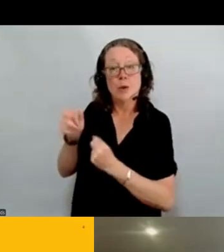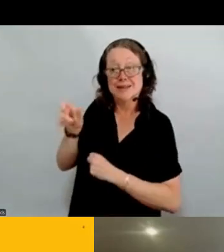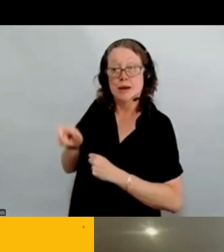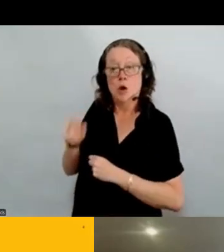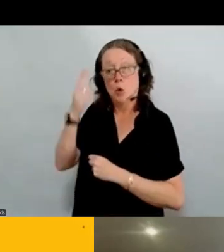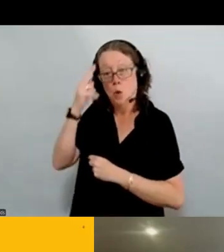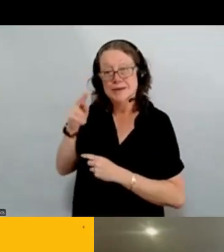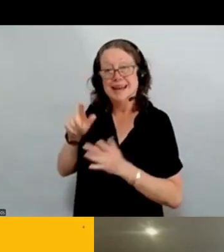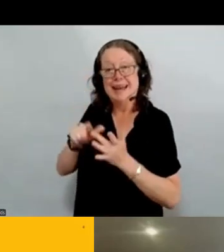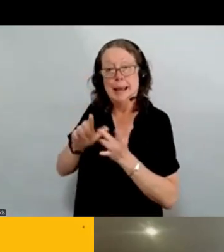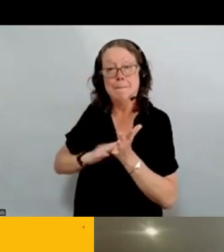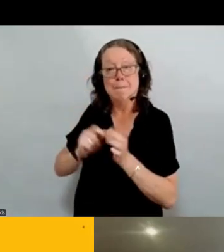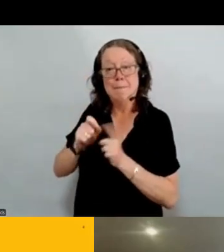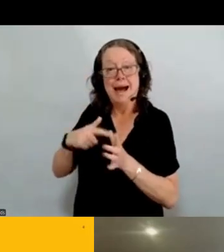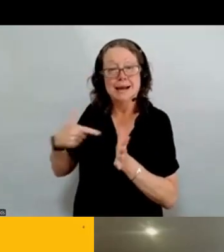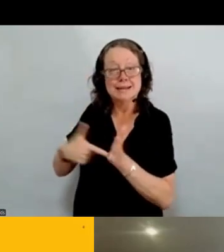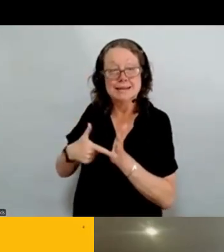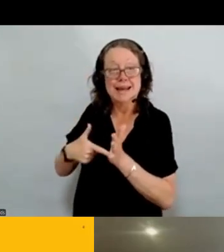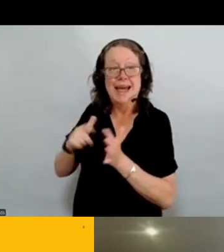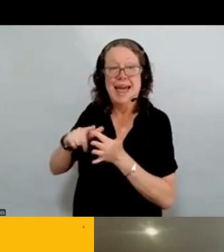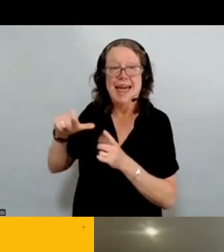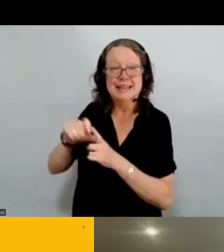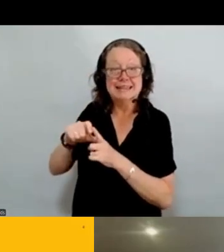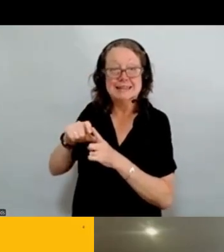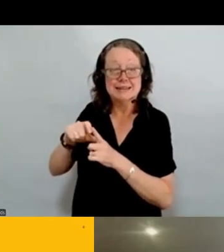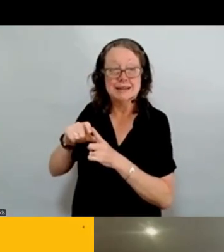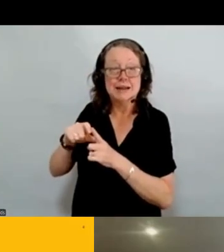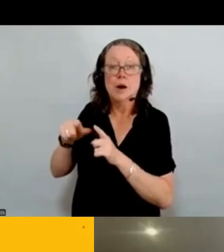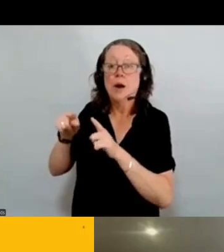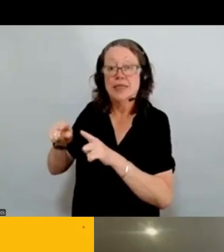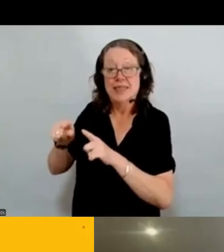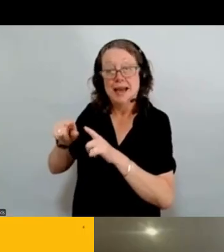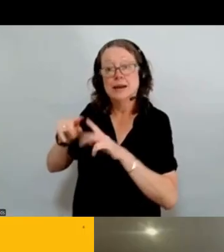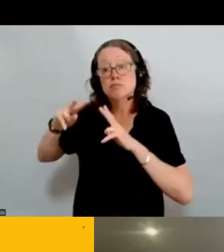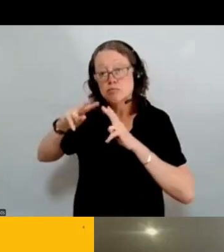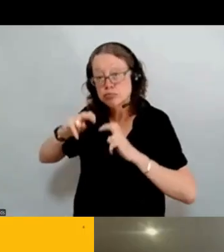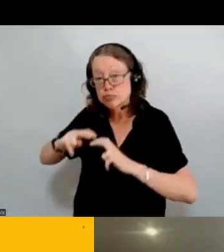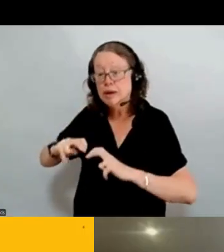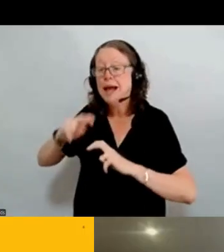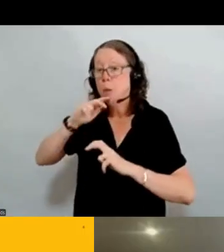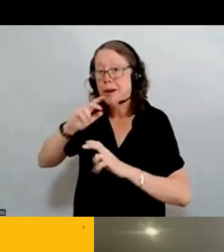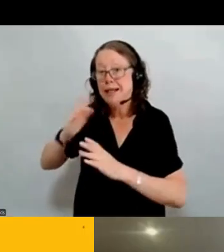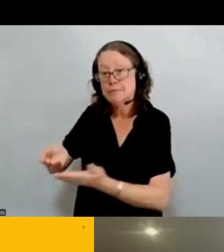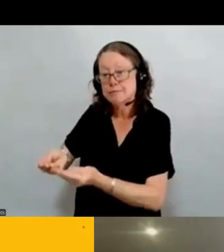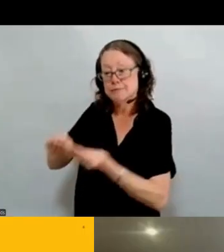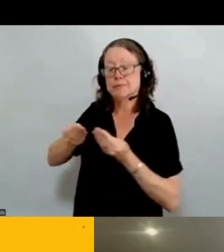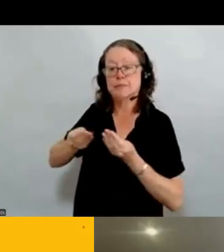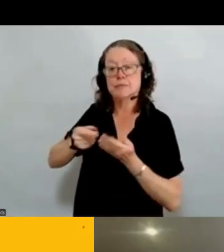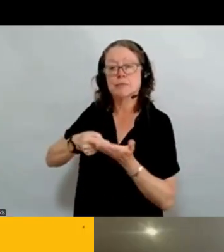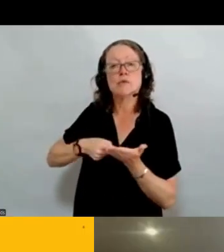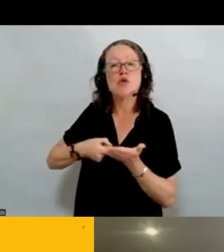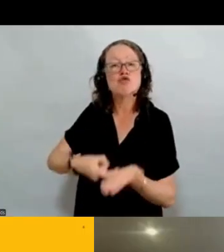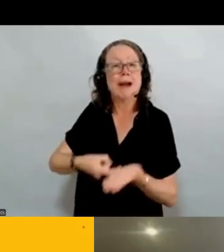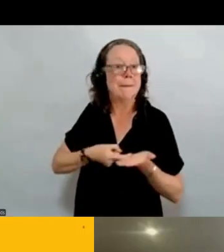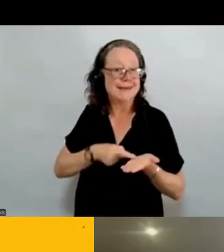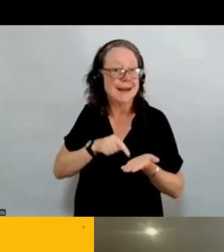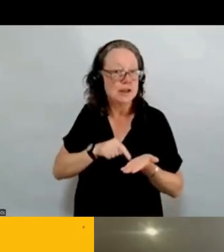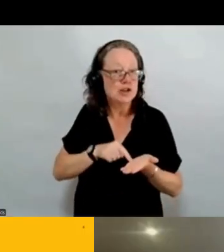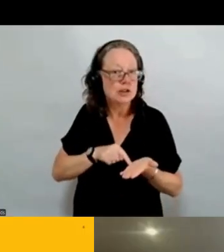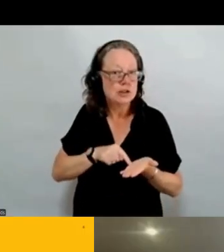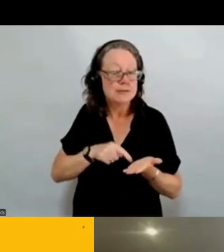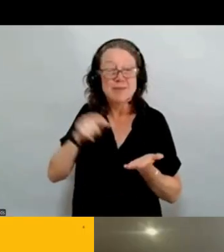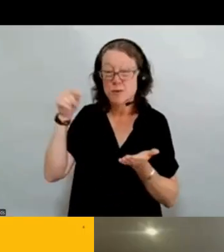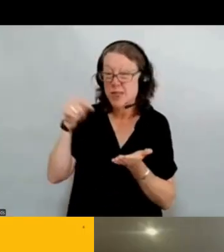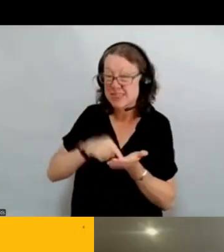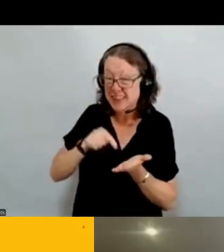with findings and recommendations at the end or early next year in March time. And we want to use that